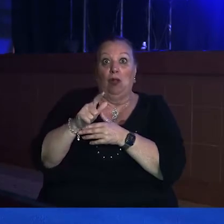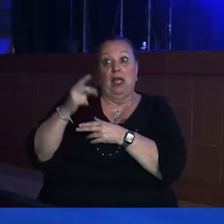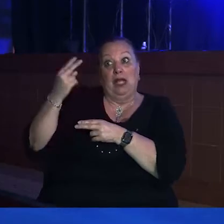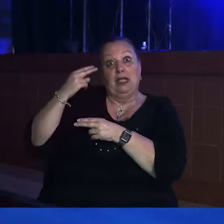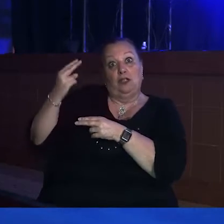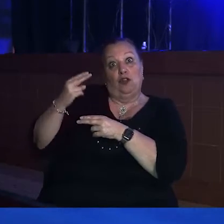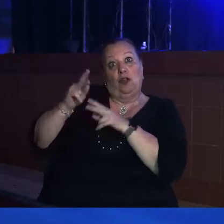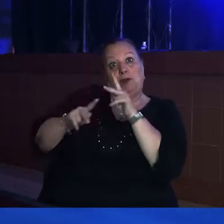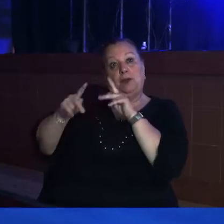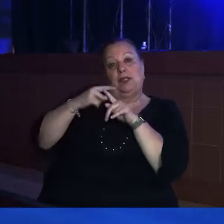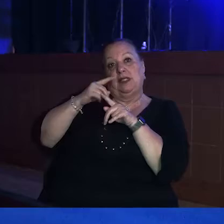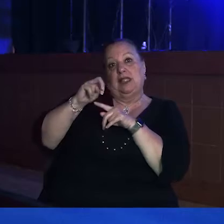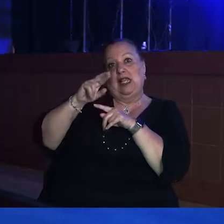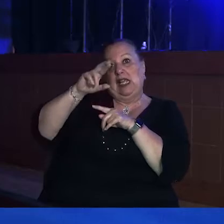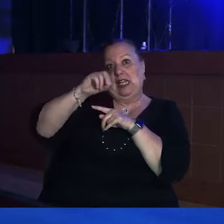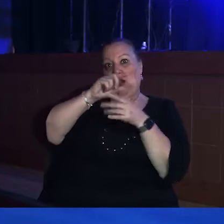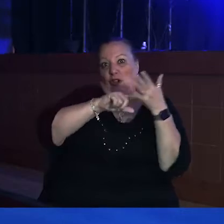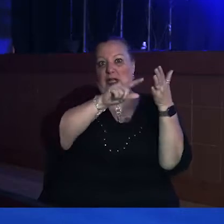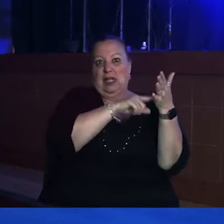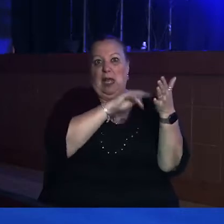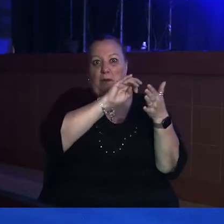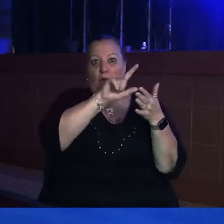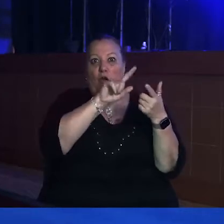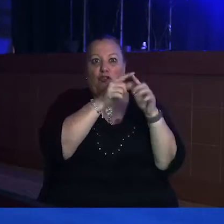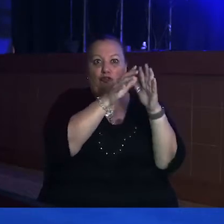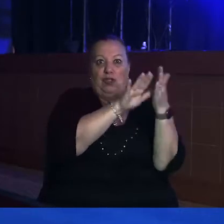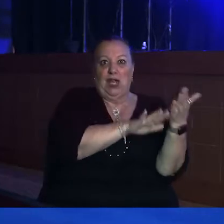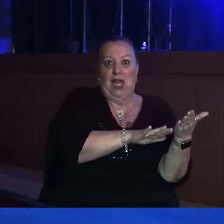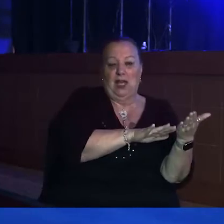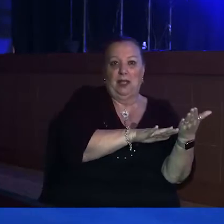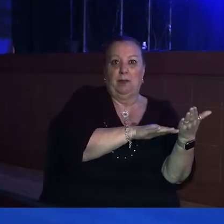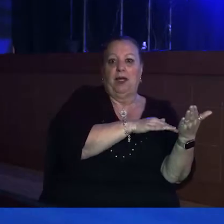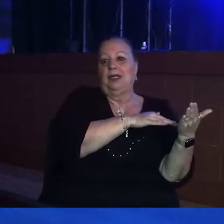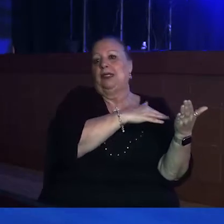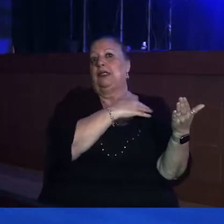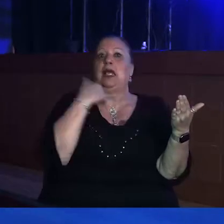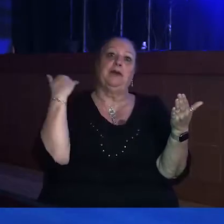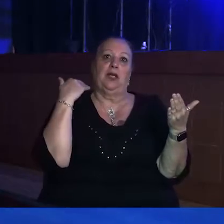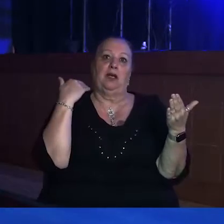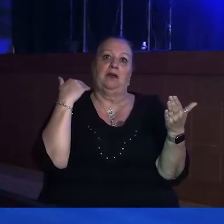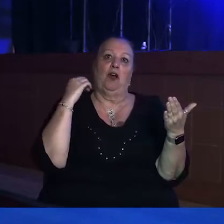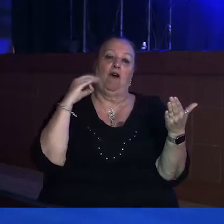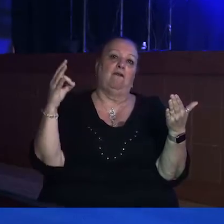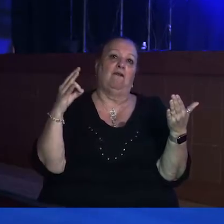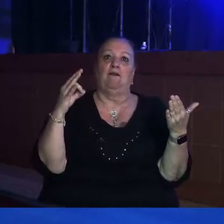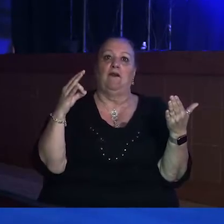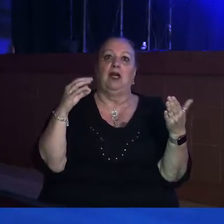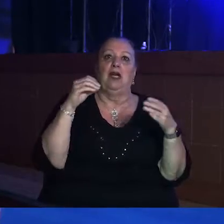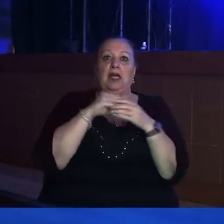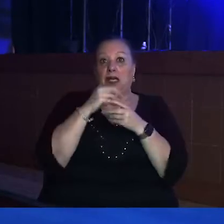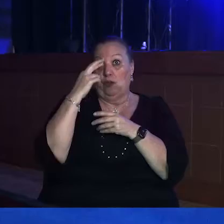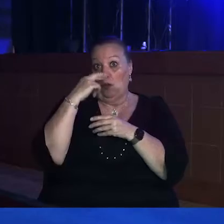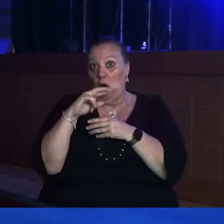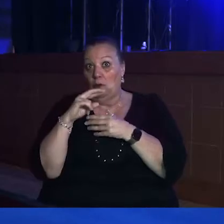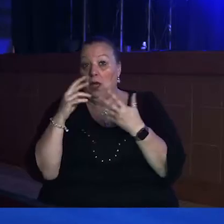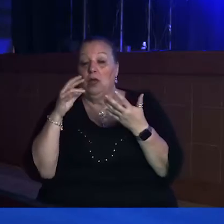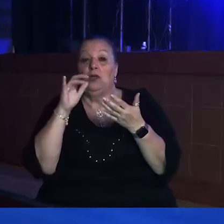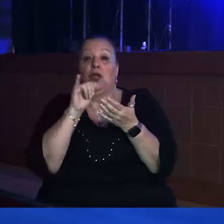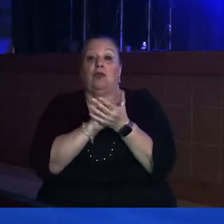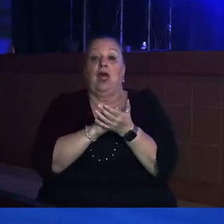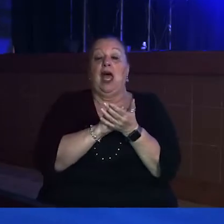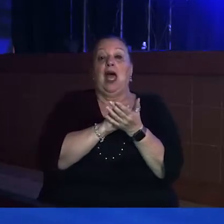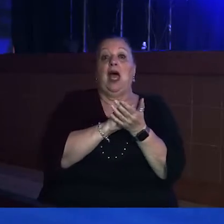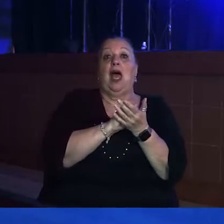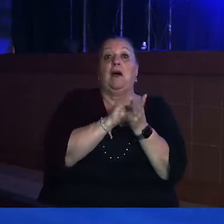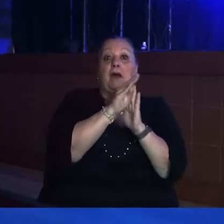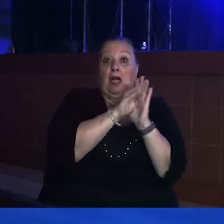condemned Paul to death by decapitation, to have his head cut off in Rome. So it's in that backdrop that